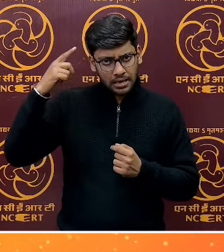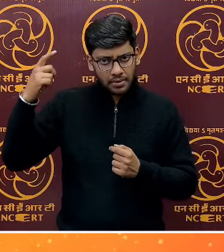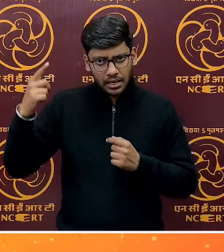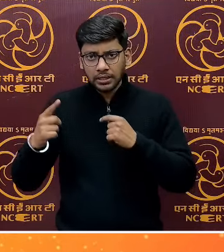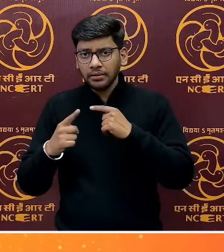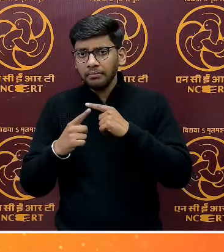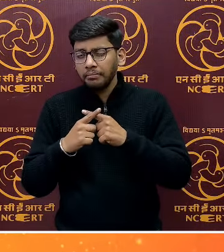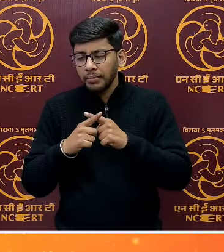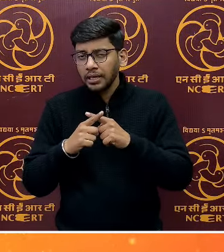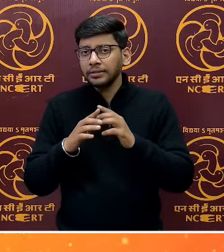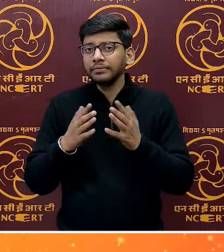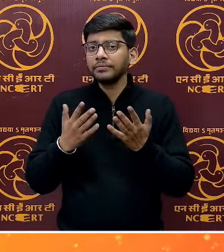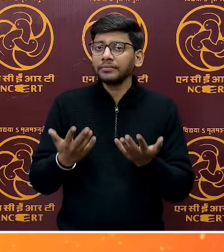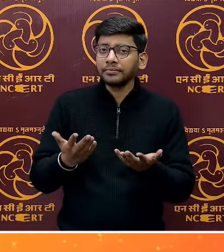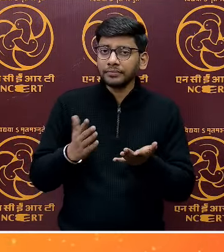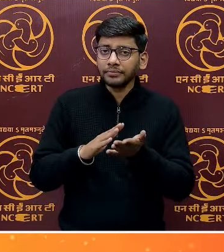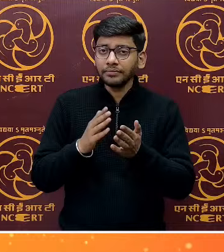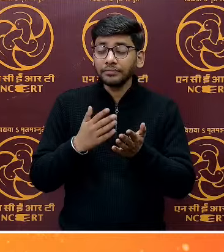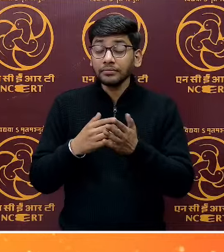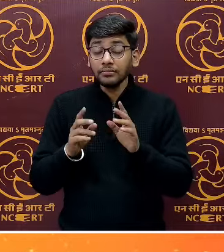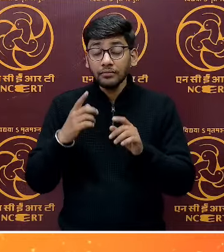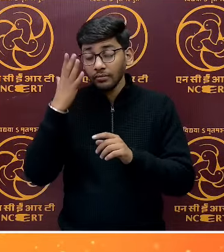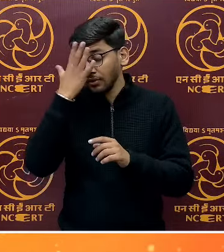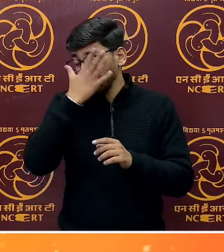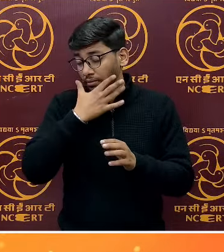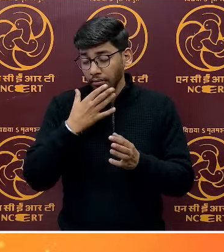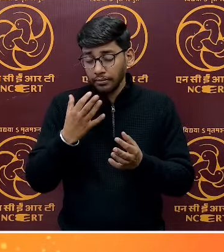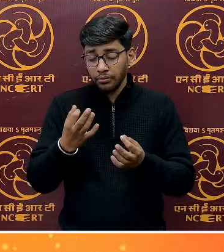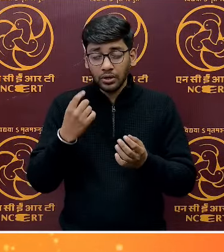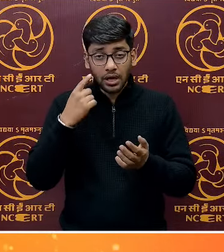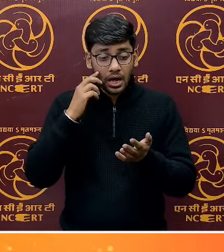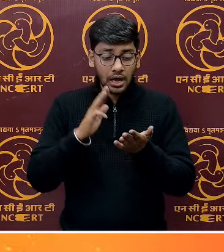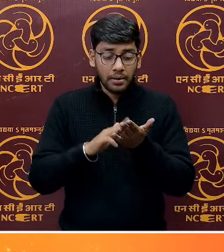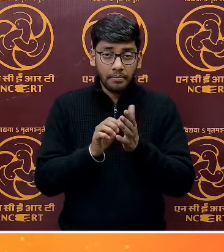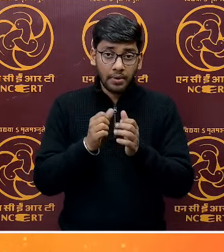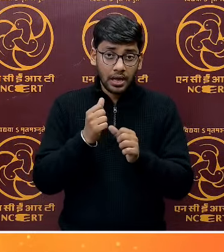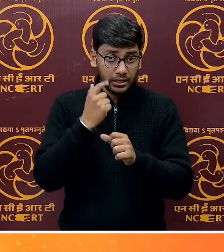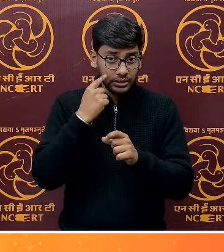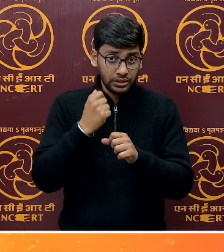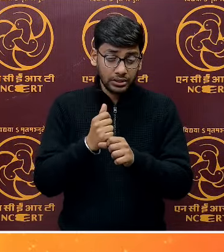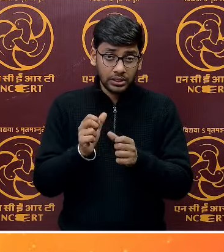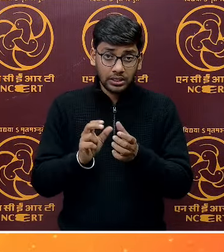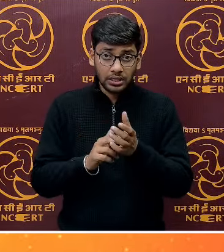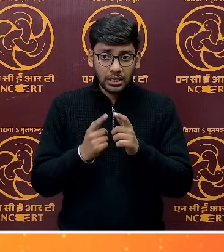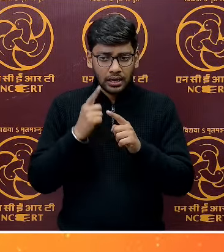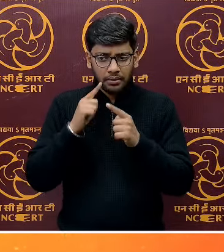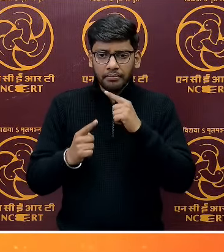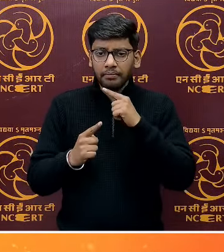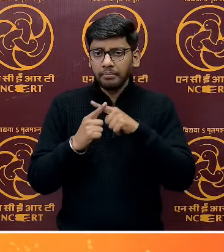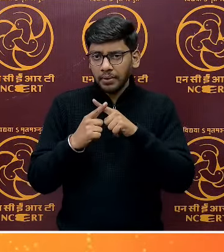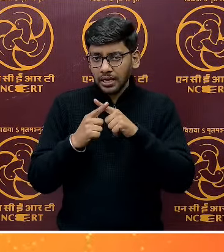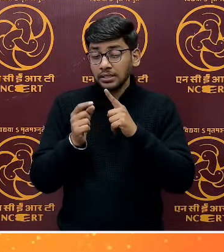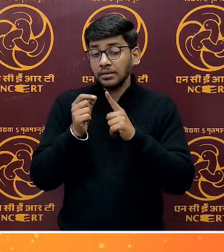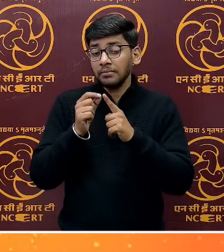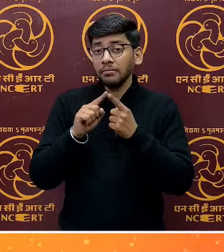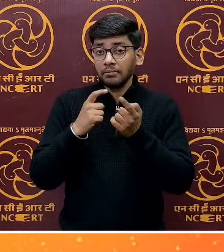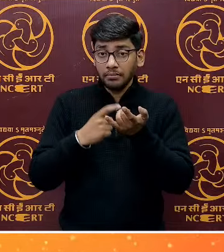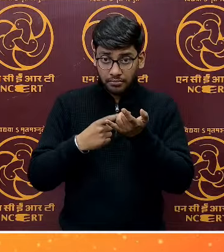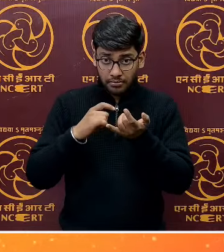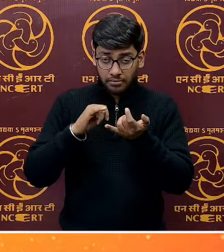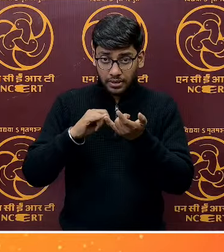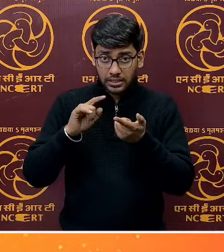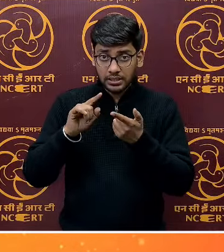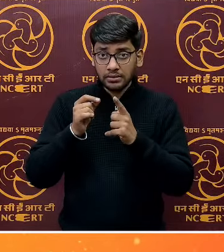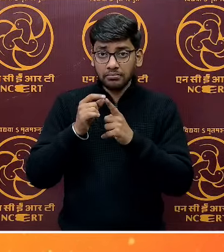merely imagination, and which is the beauty of imagination and of poetry and of perspective. So the emotion here is